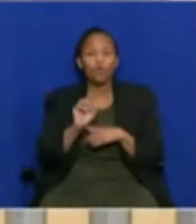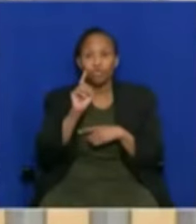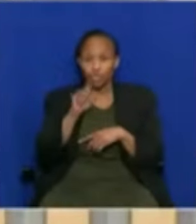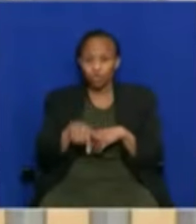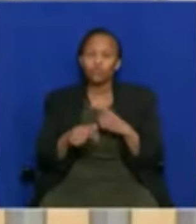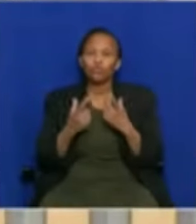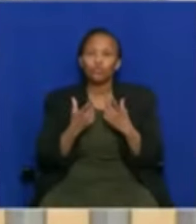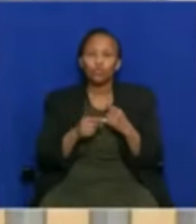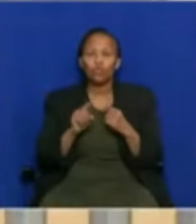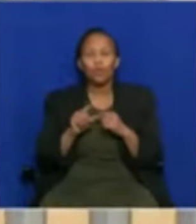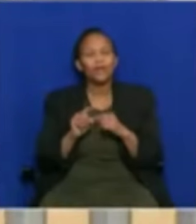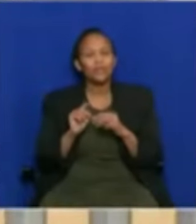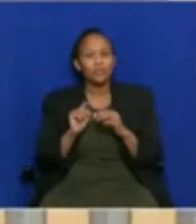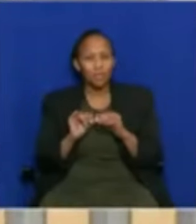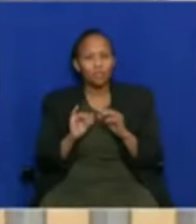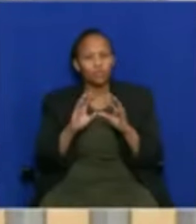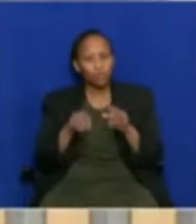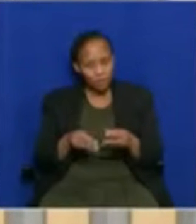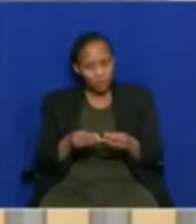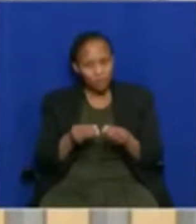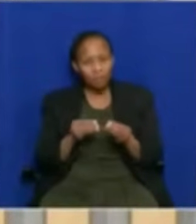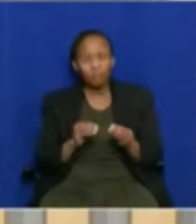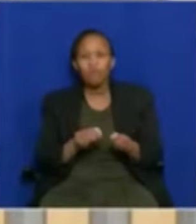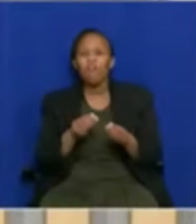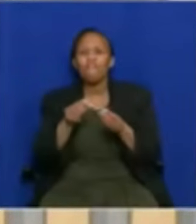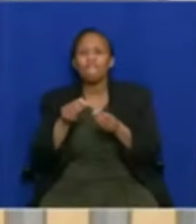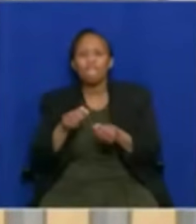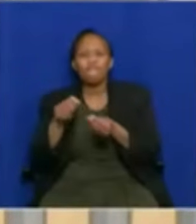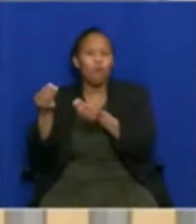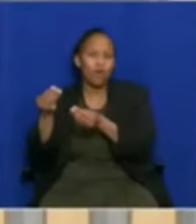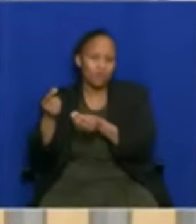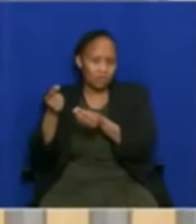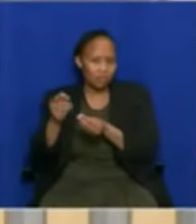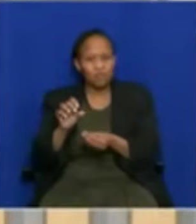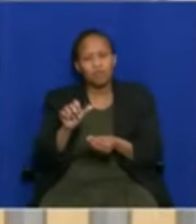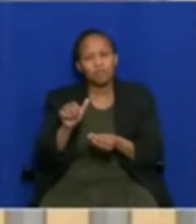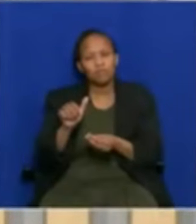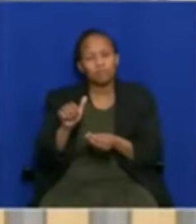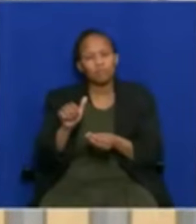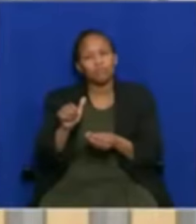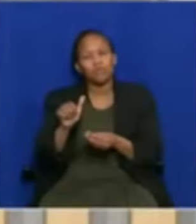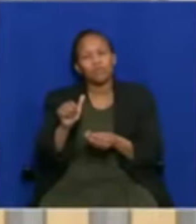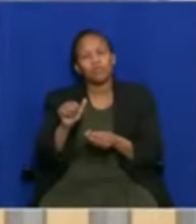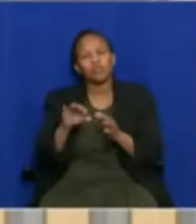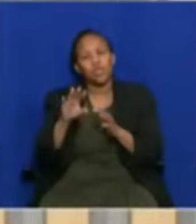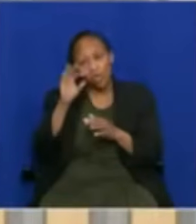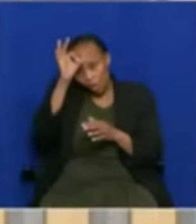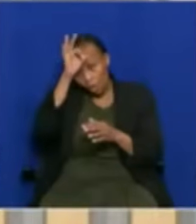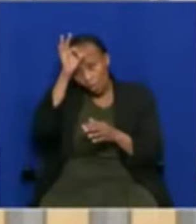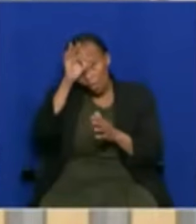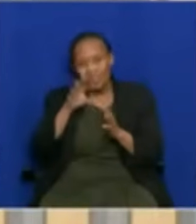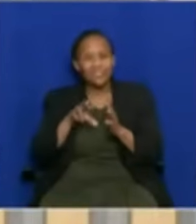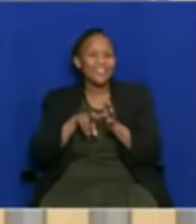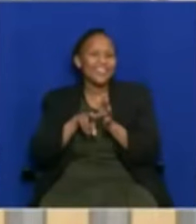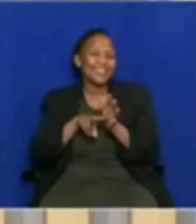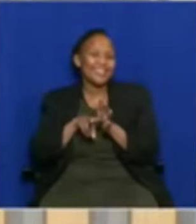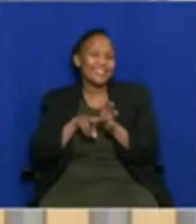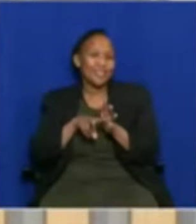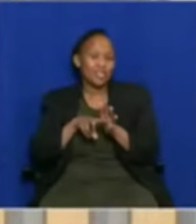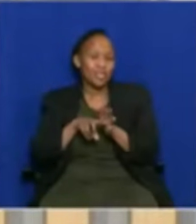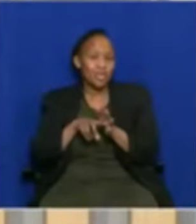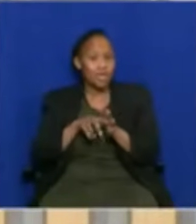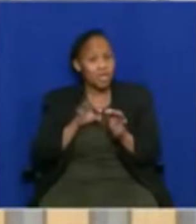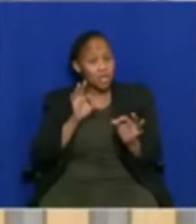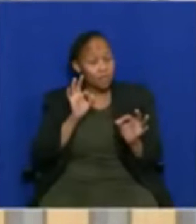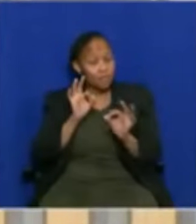it belongs to, and then they would register it under their station name. So that's why when you look at, I see Orlando CAS